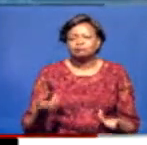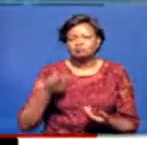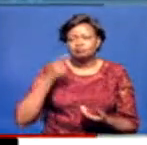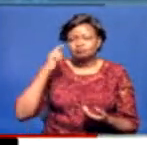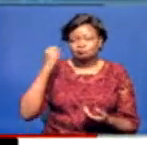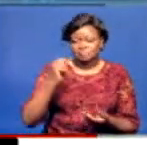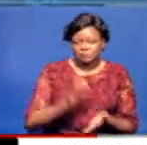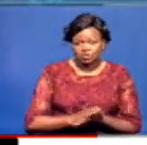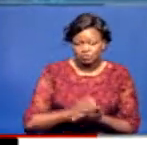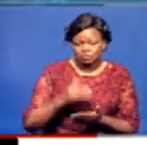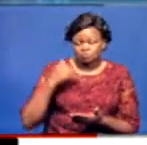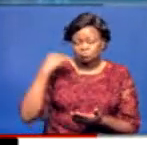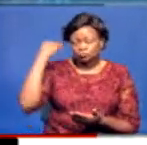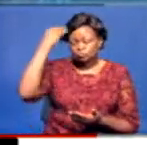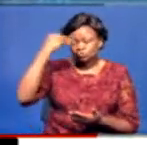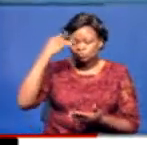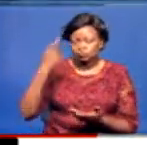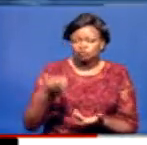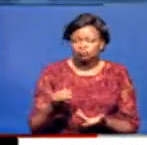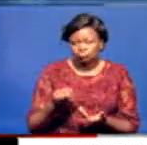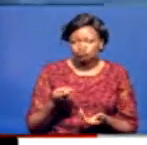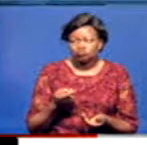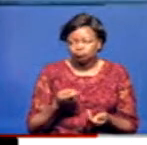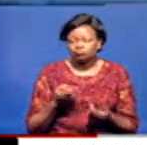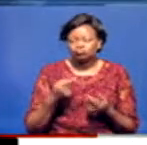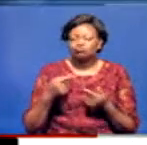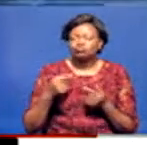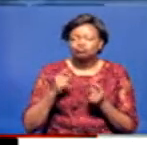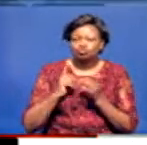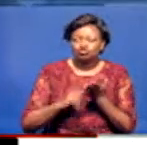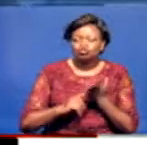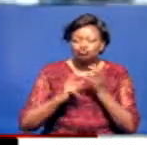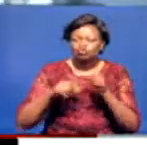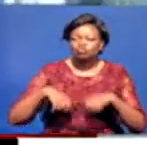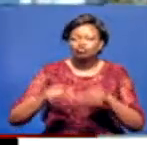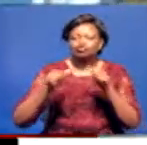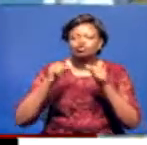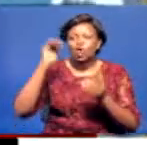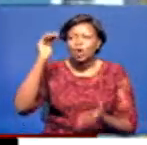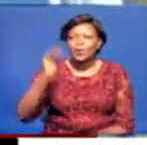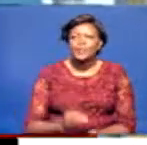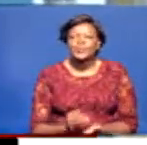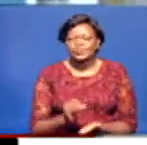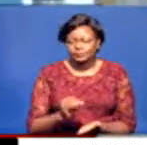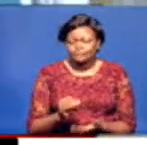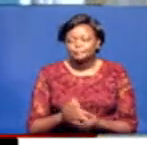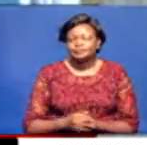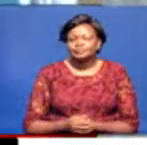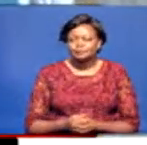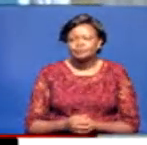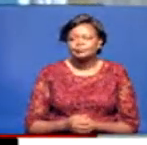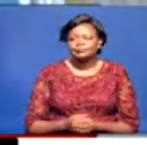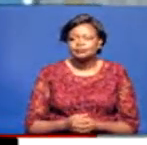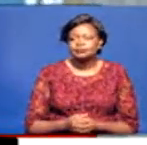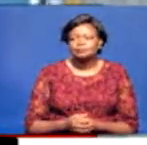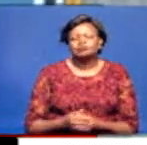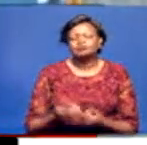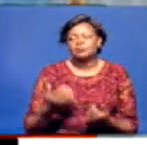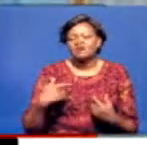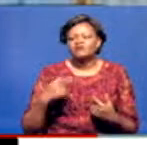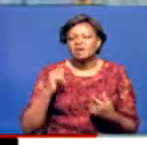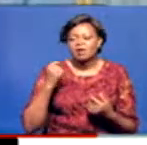Arabia about fresh produce exports are ongoing, in a bid to reduce the number of agents handling Kenyan imports in the Gulf